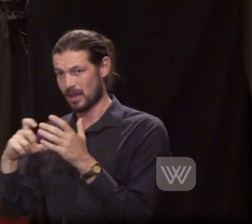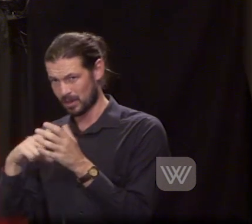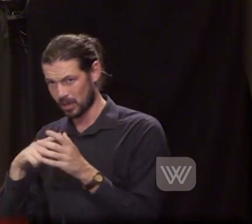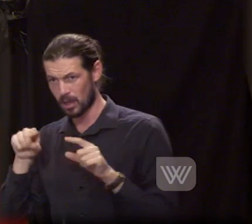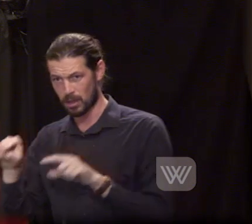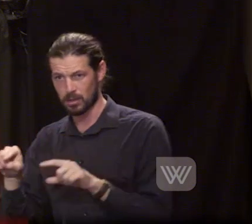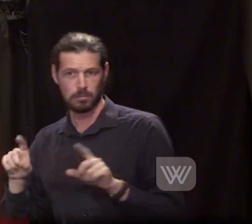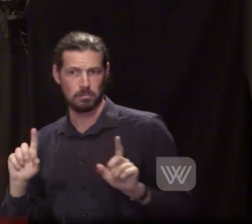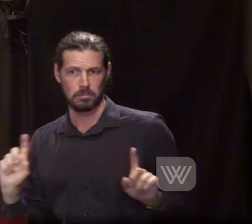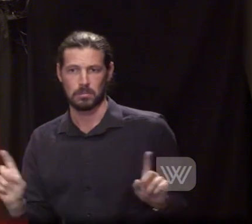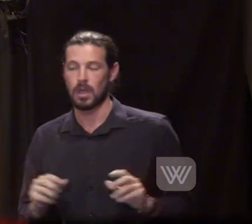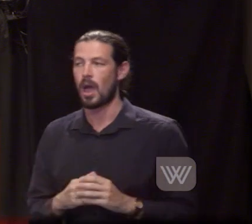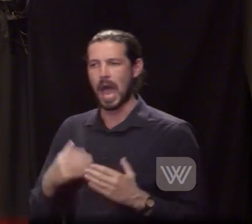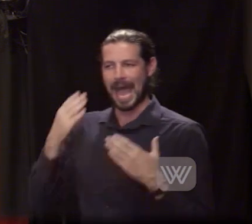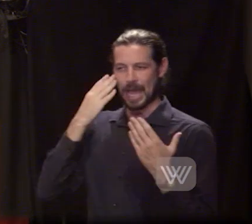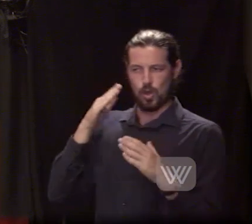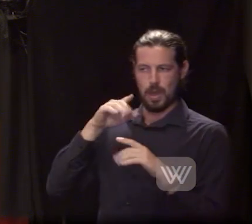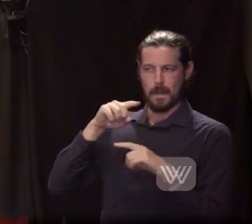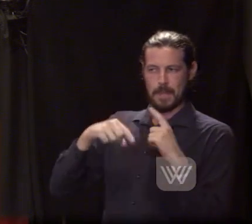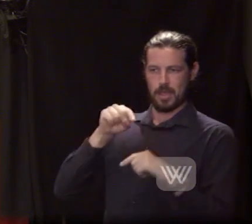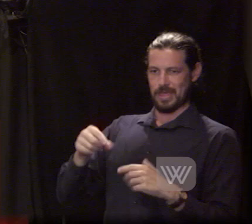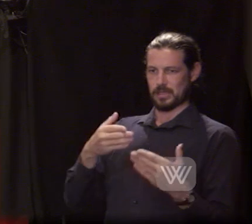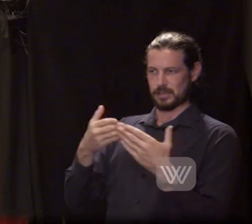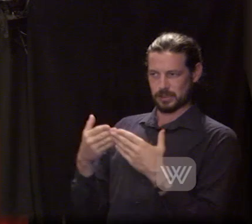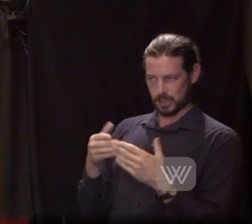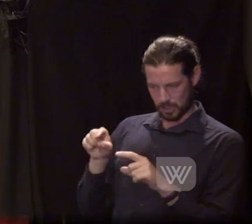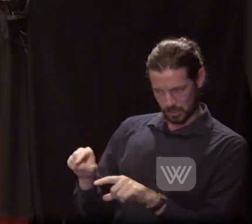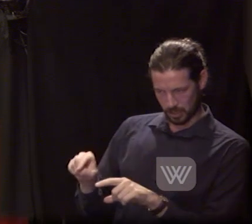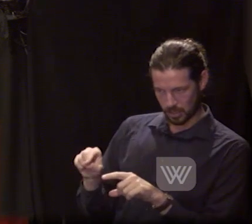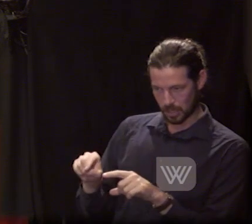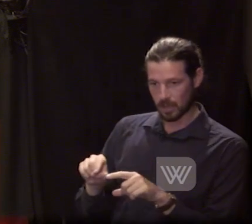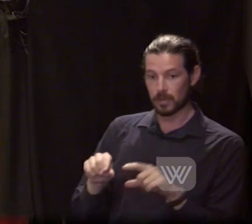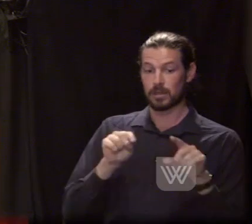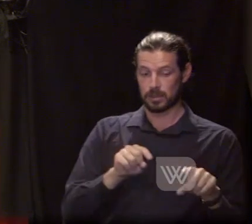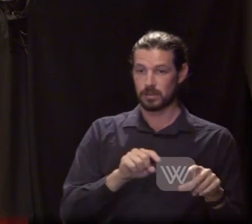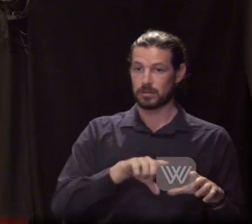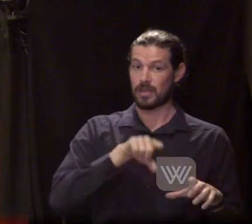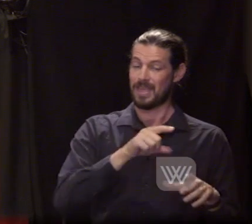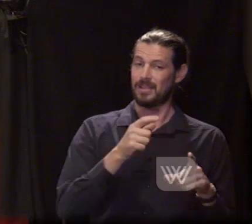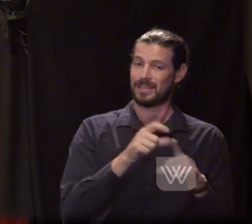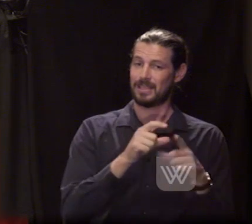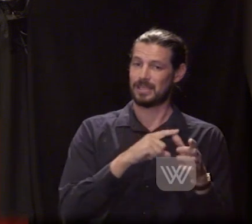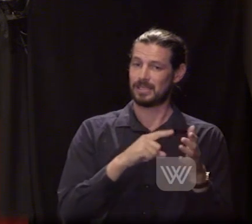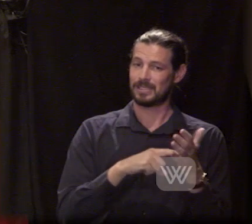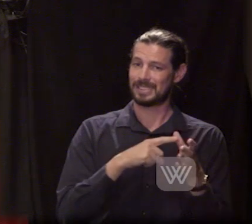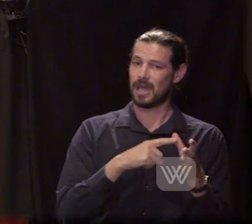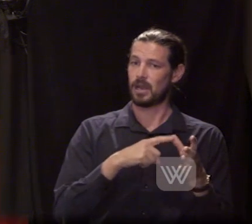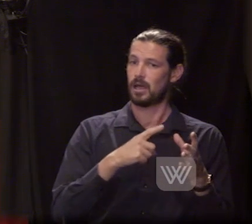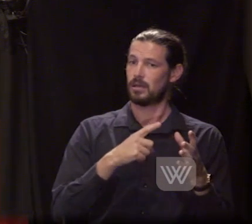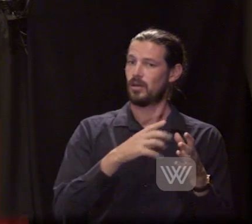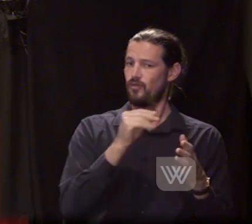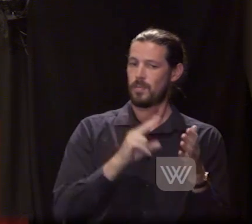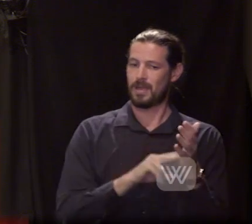that does that, but all of the data, especially if it's in America, if it's NASA funded, it's all publicly available afterwards. And so anybody could